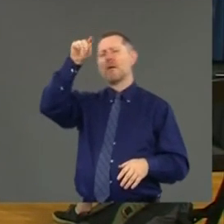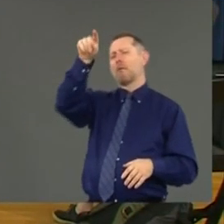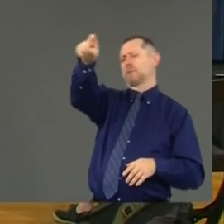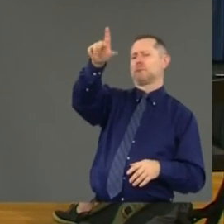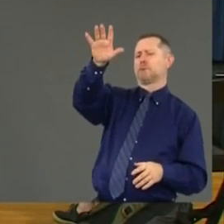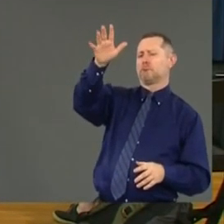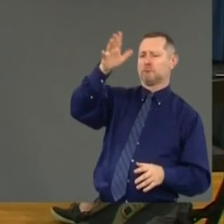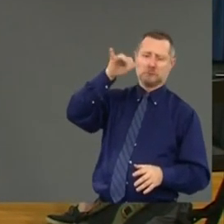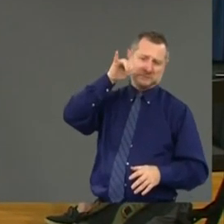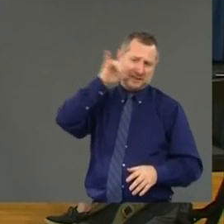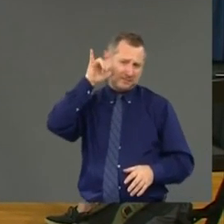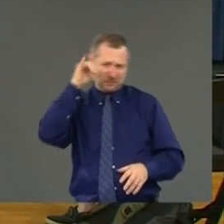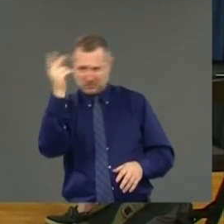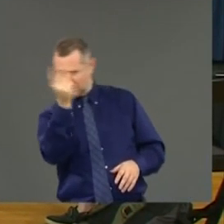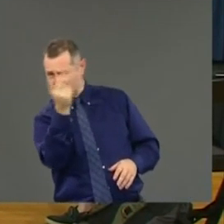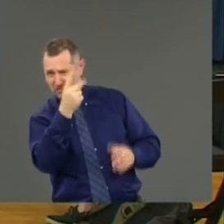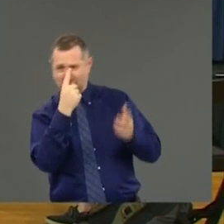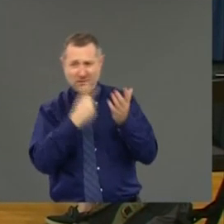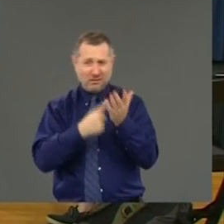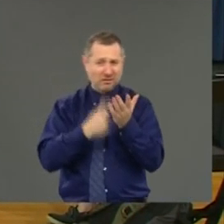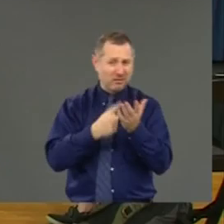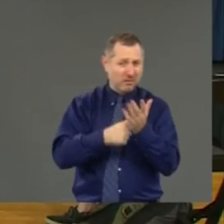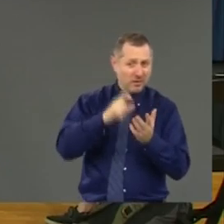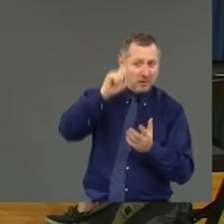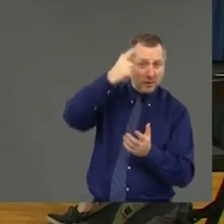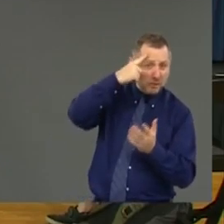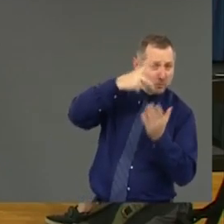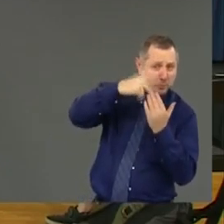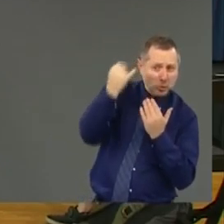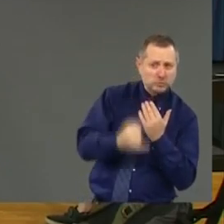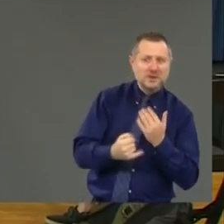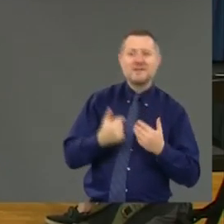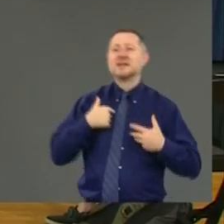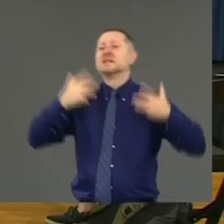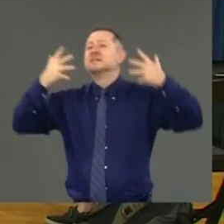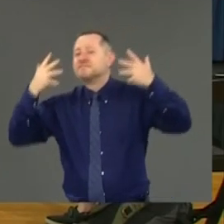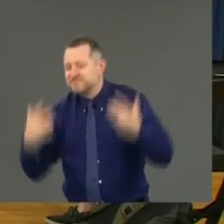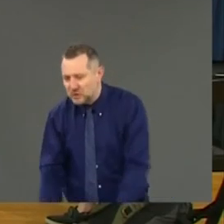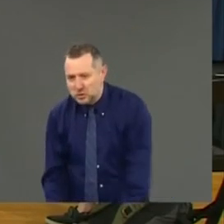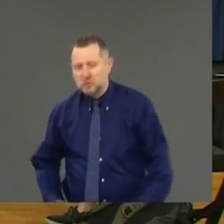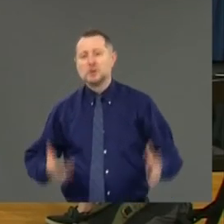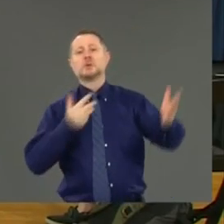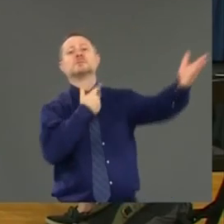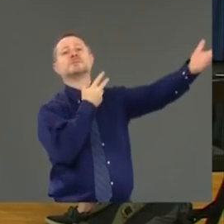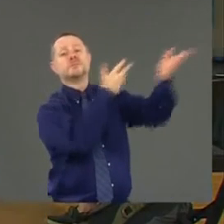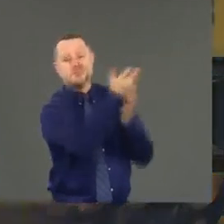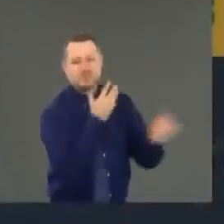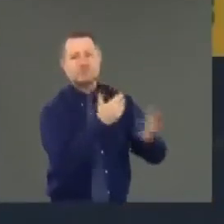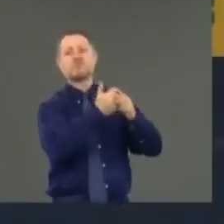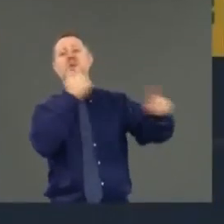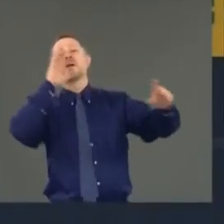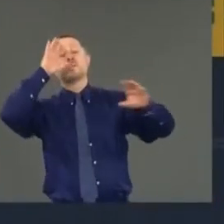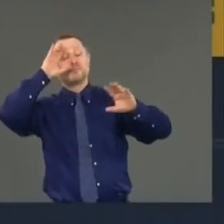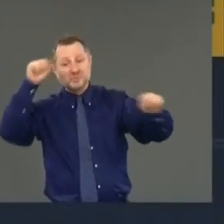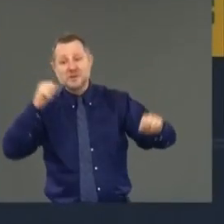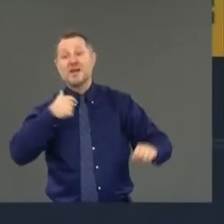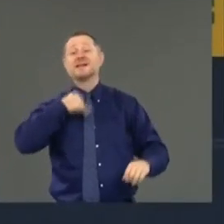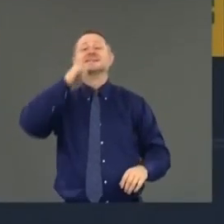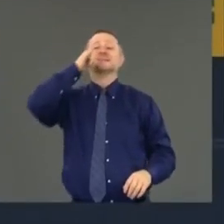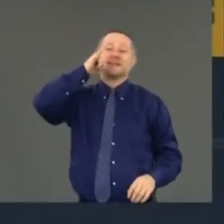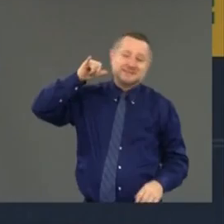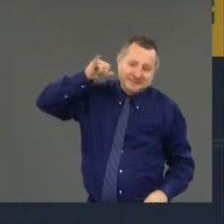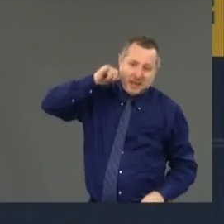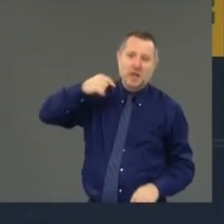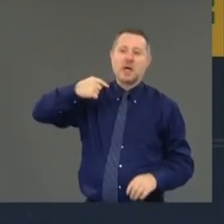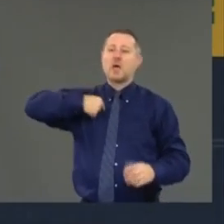isn't that helpful on the Capitol? I have spoken to him about that on previous occasions. But yesterday, there was a discussion on